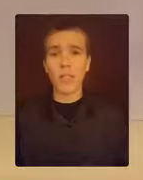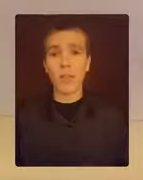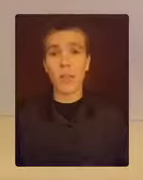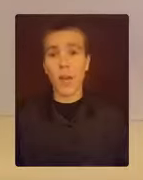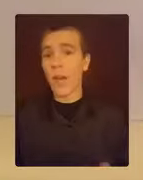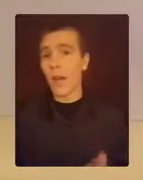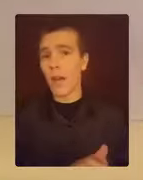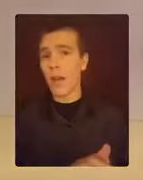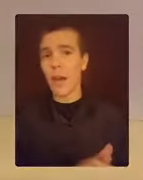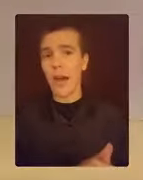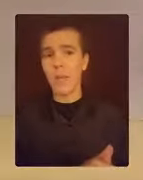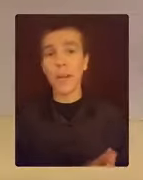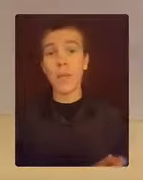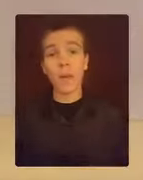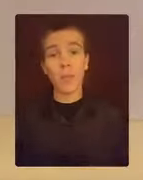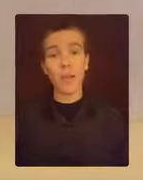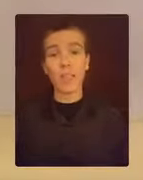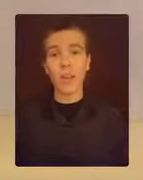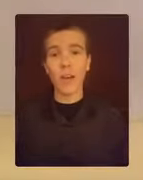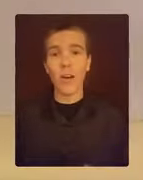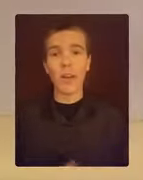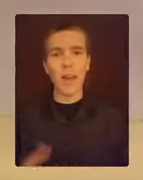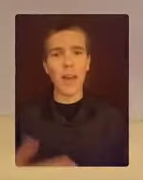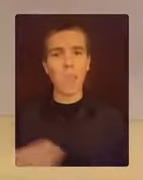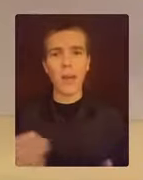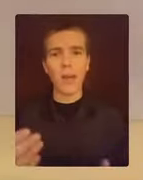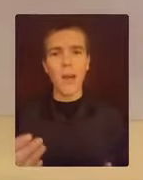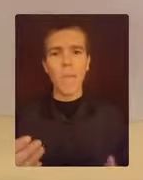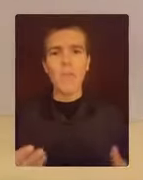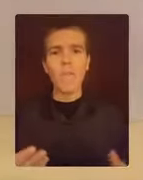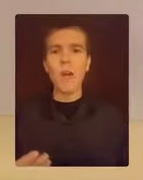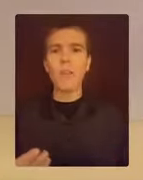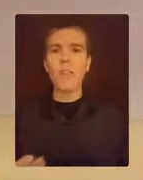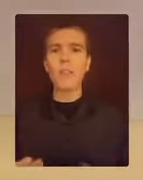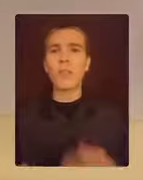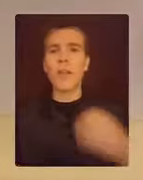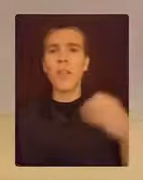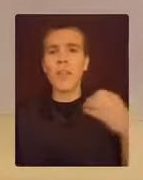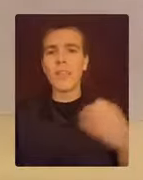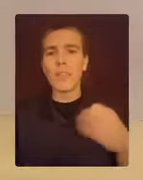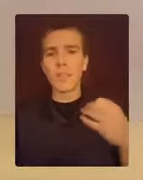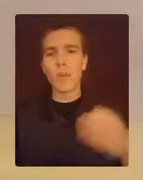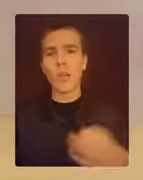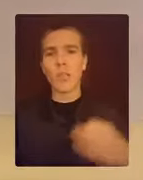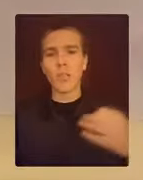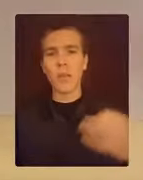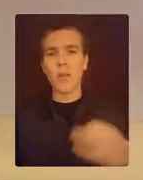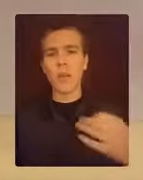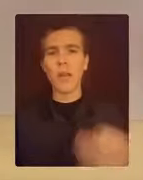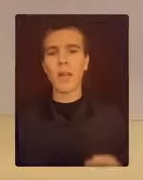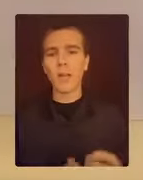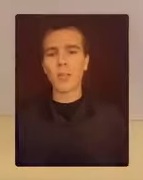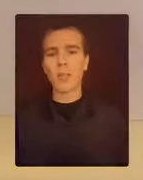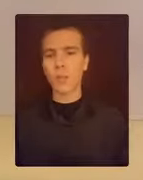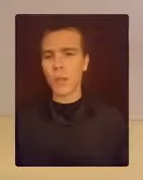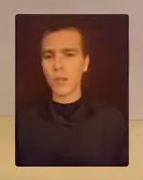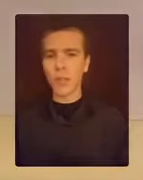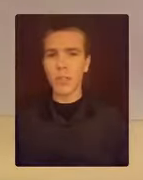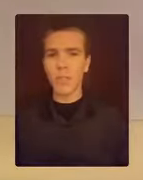said it's okay. I'm in a better place now. And I mean, even though these experiences are being created in